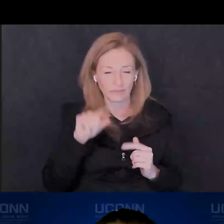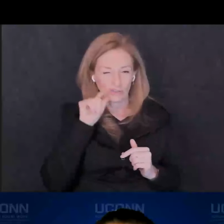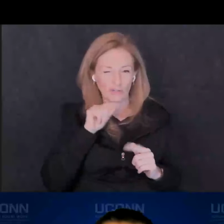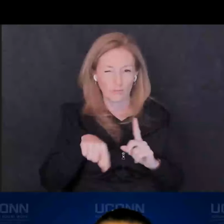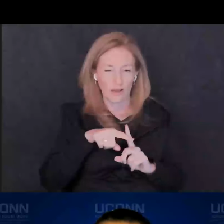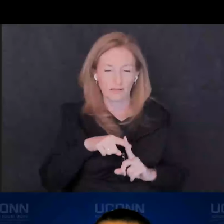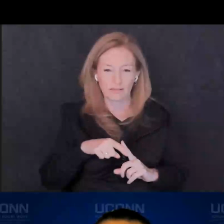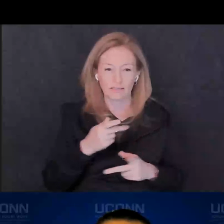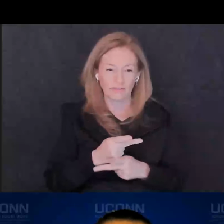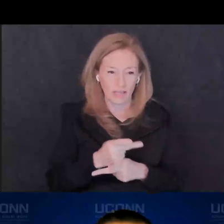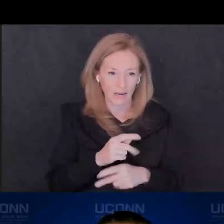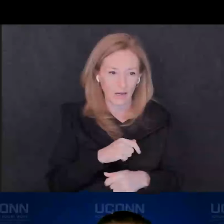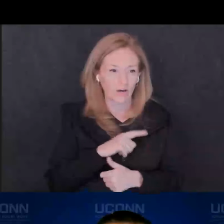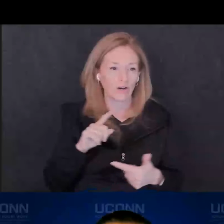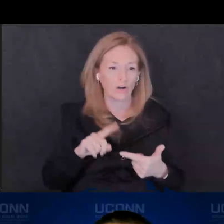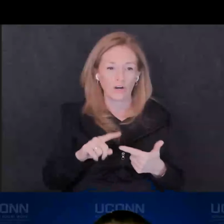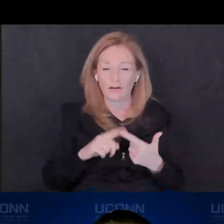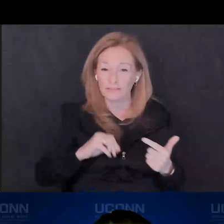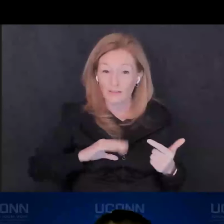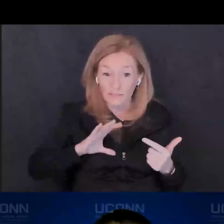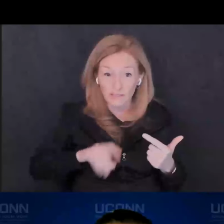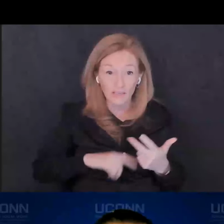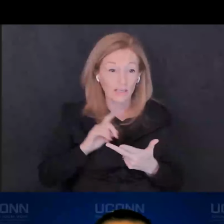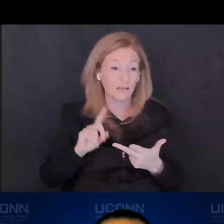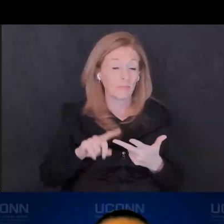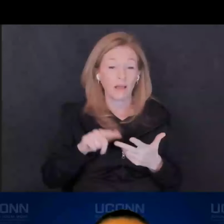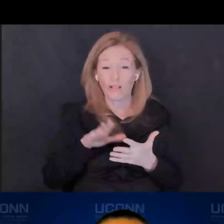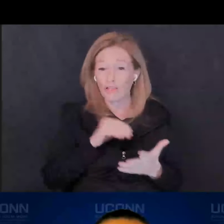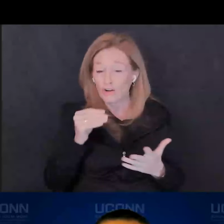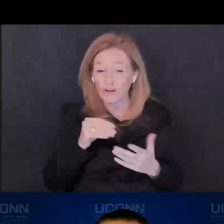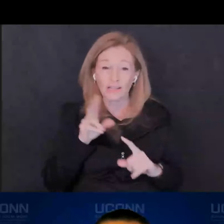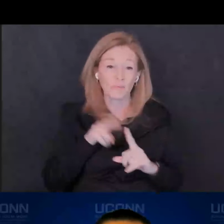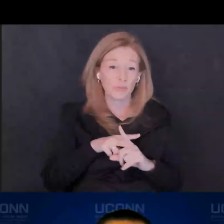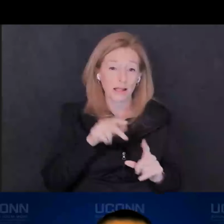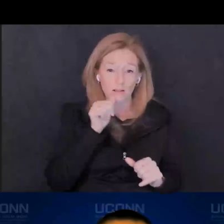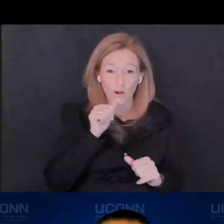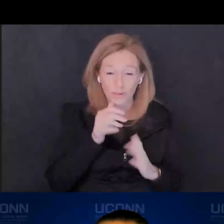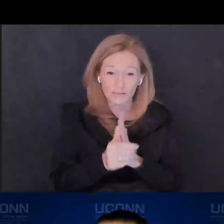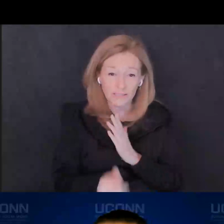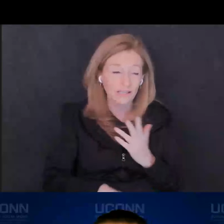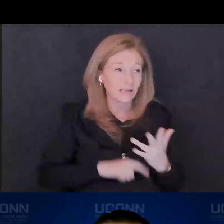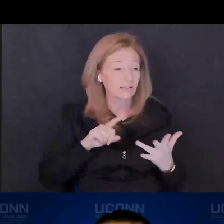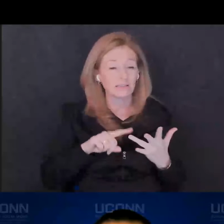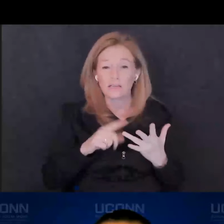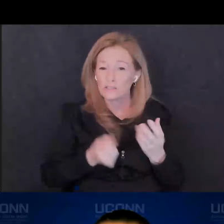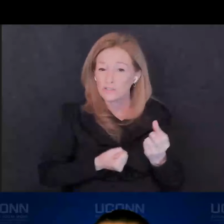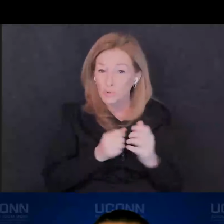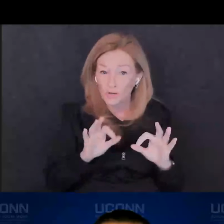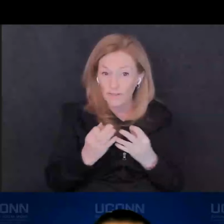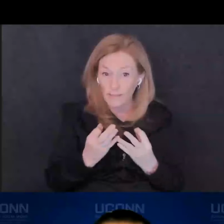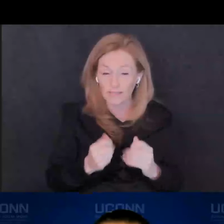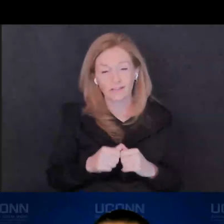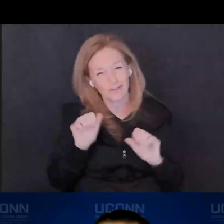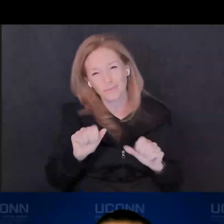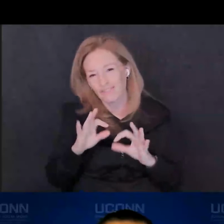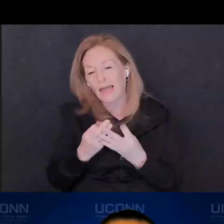also a protective factor. Learning and applying coping skills, supportive family, that could be family of choice, it could be